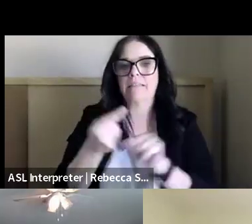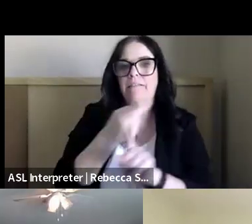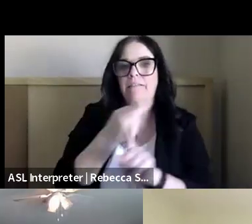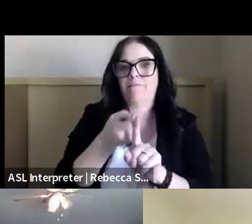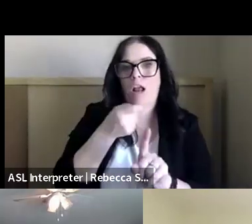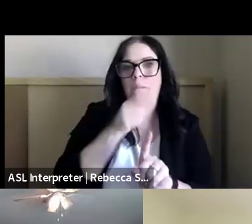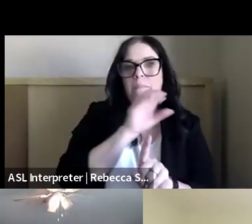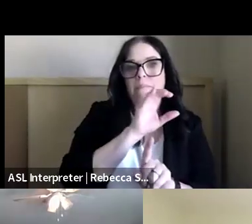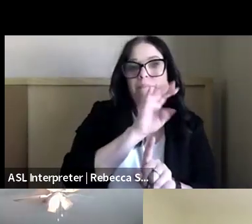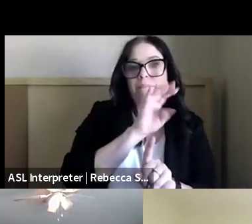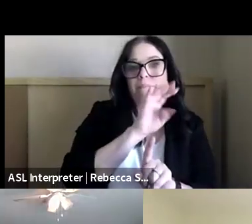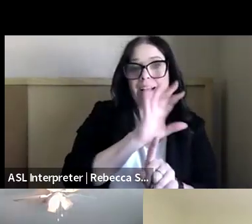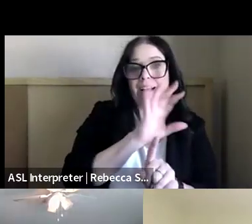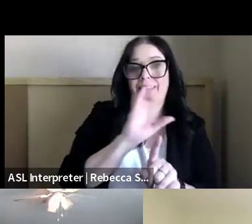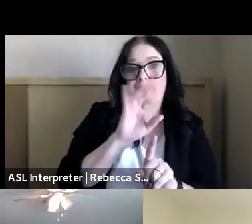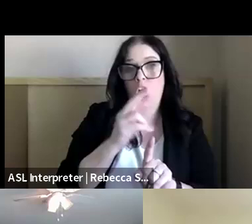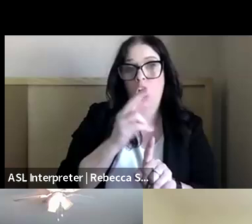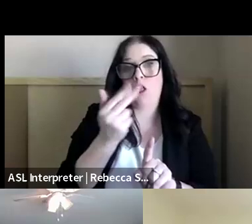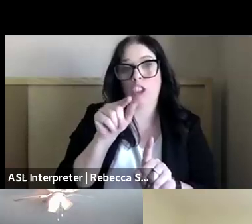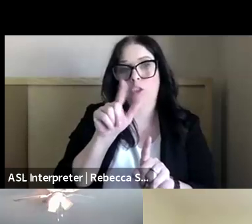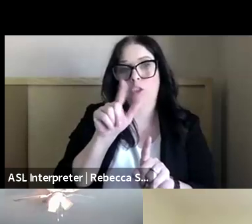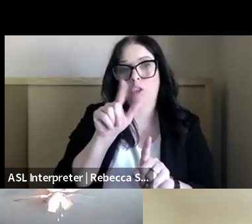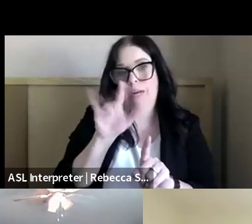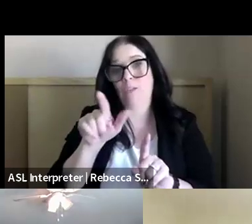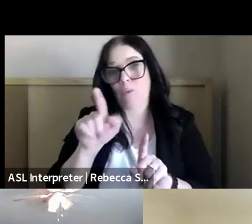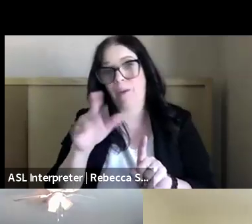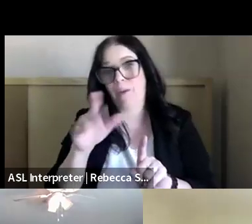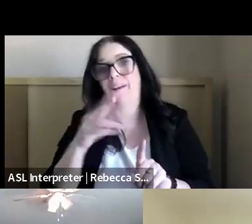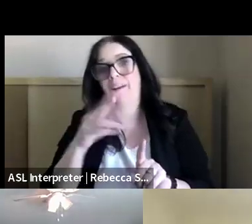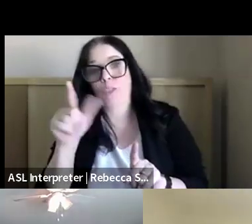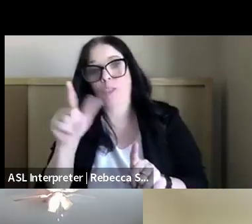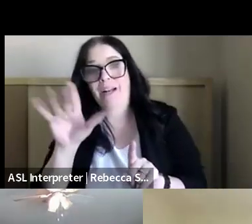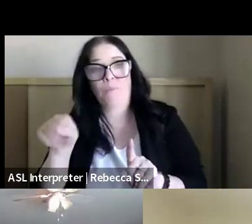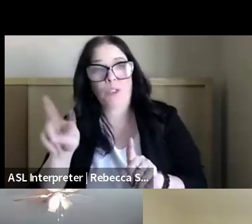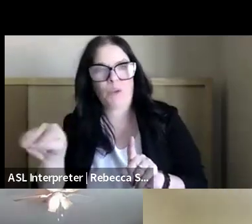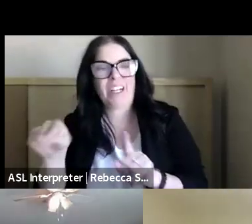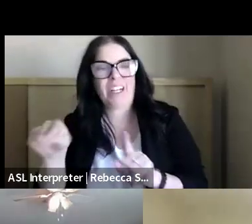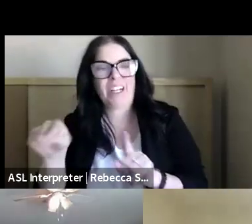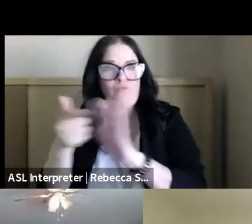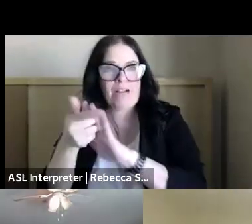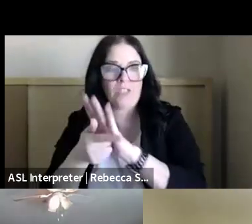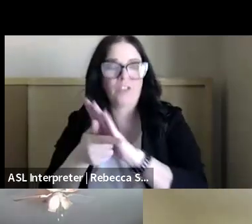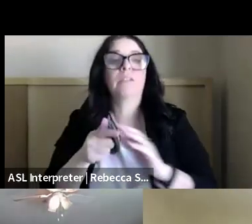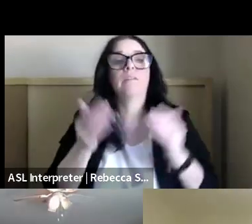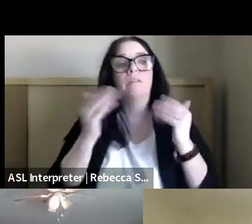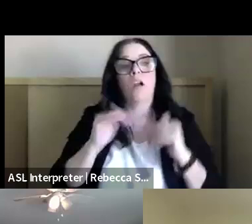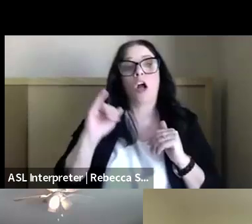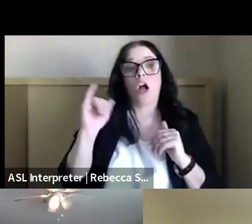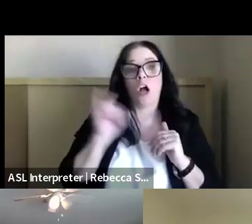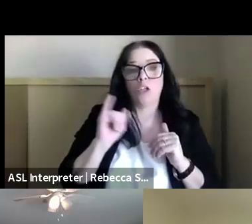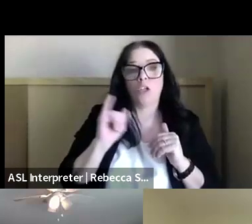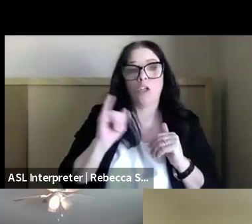regulations, how state policies, practices, and procedures governing the awarding of grants to